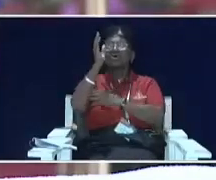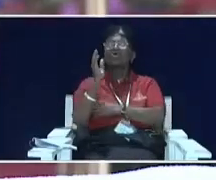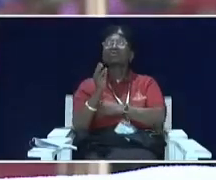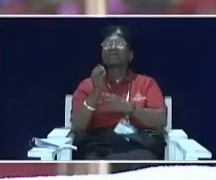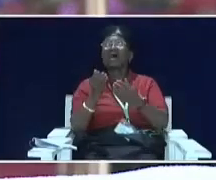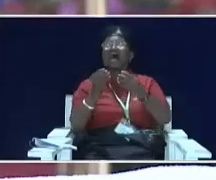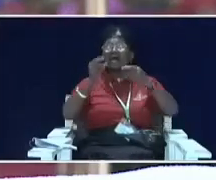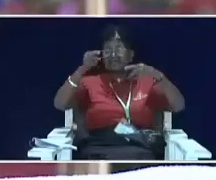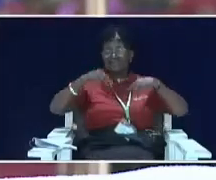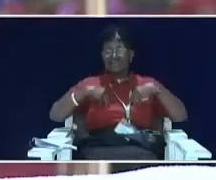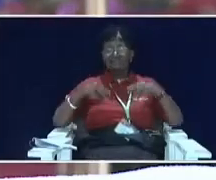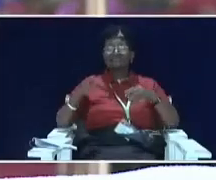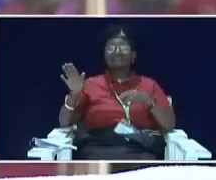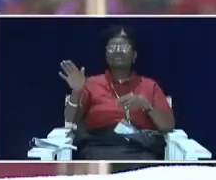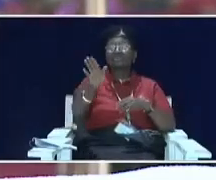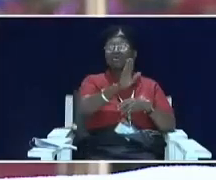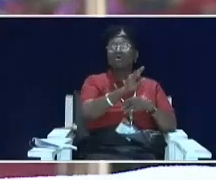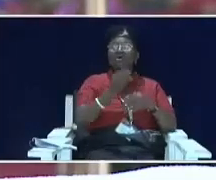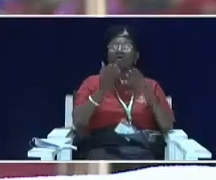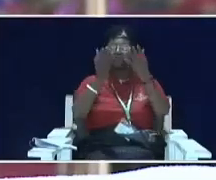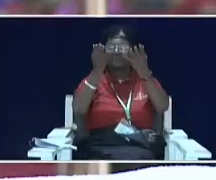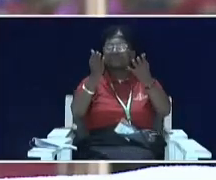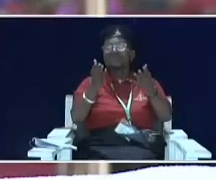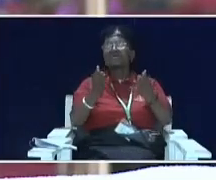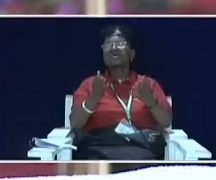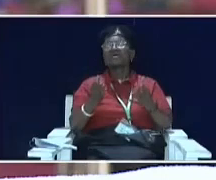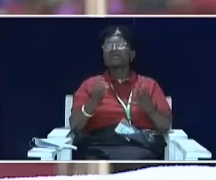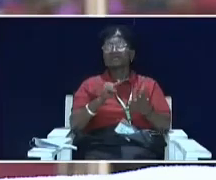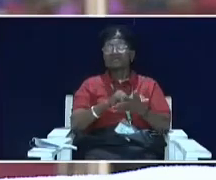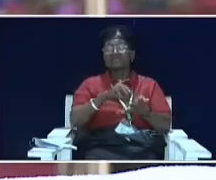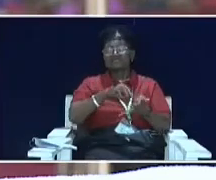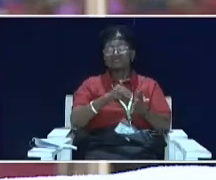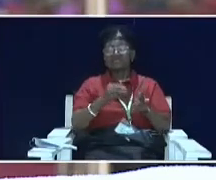automatically it means your prayer has been answered.